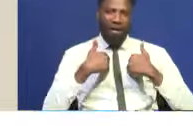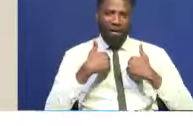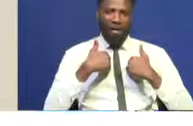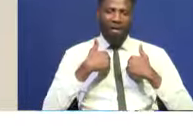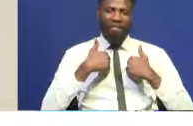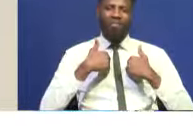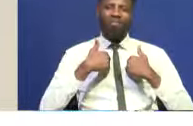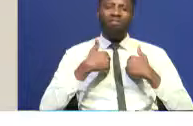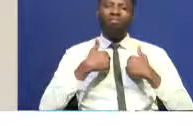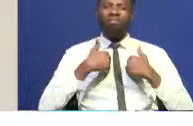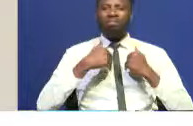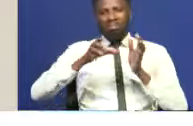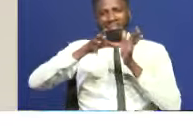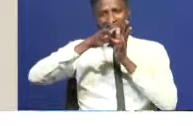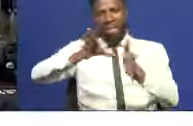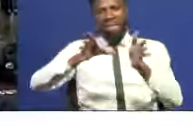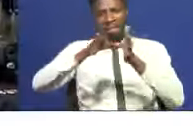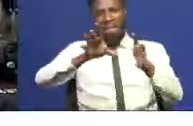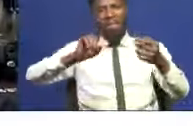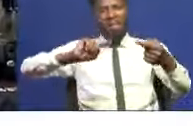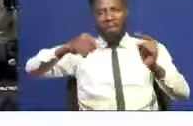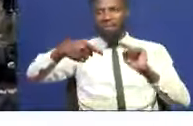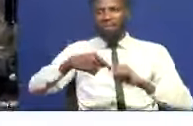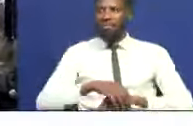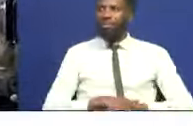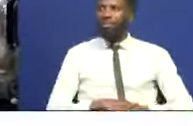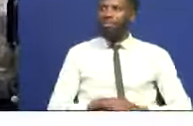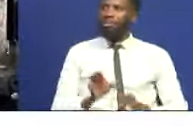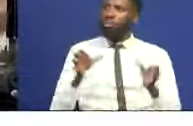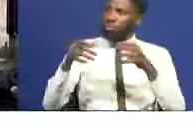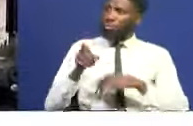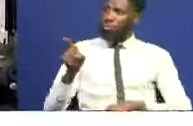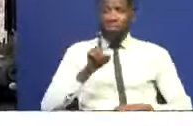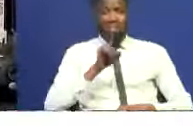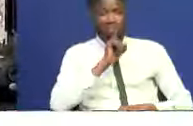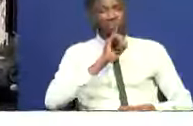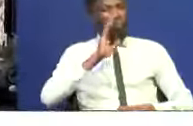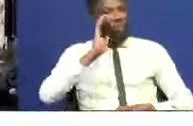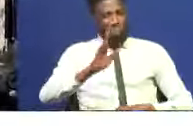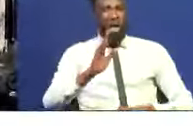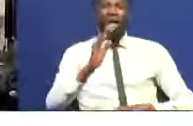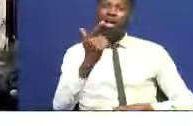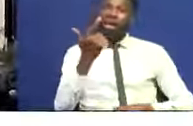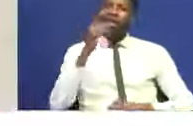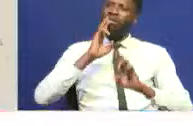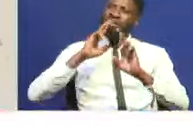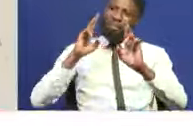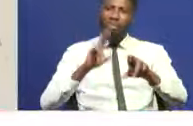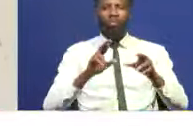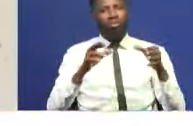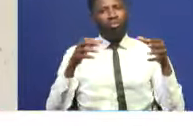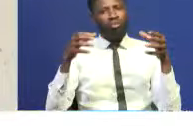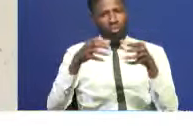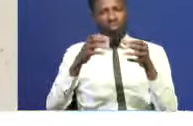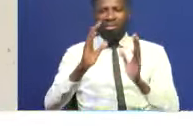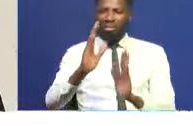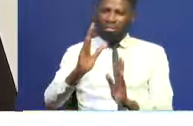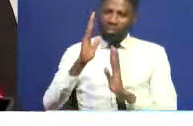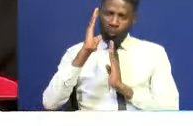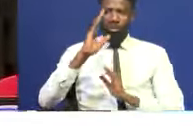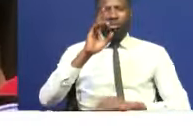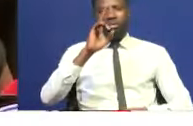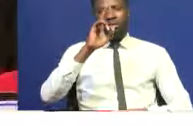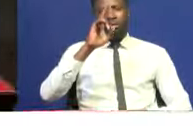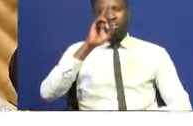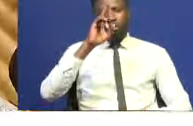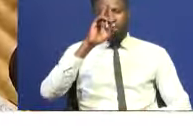as much pain as you can. The activists have now vowed to take legal action against the Tanzanian security